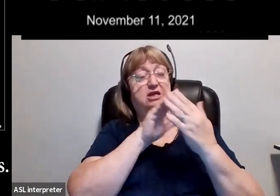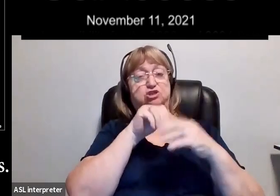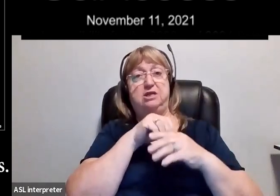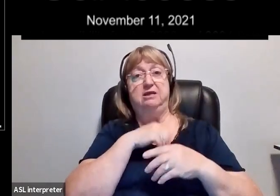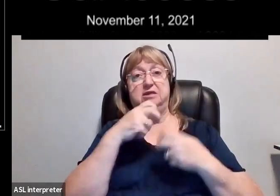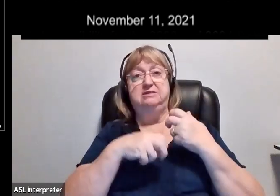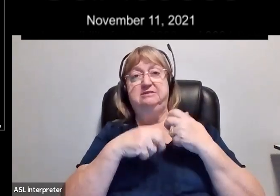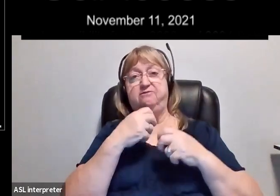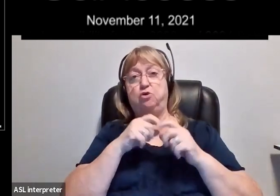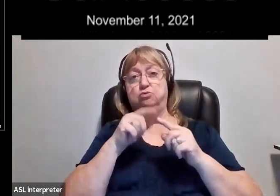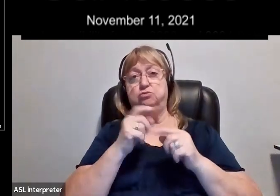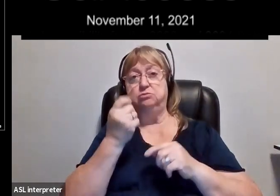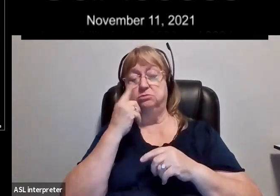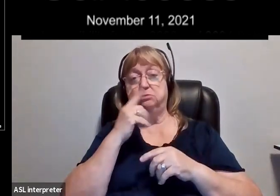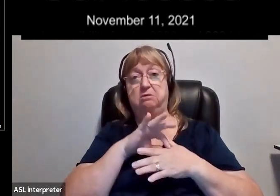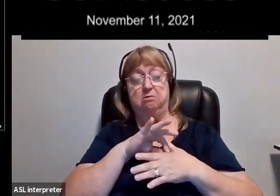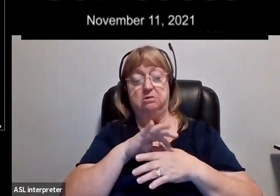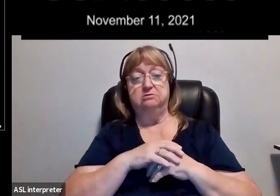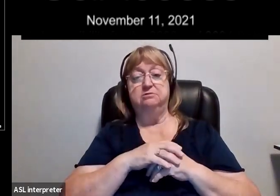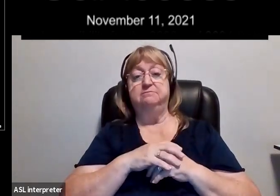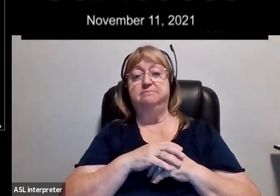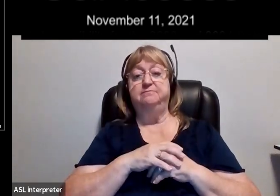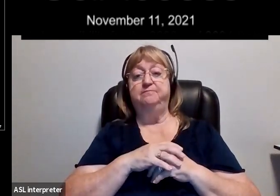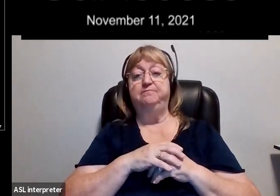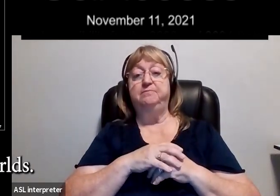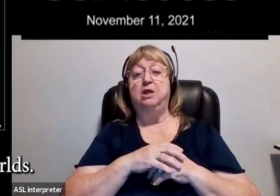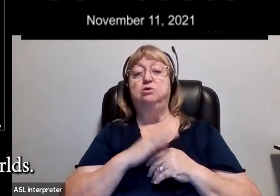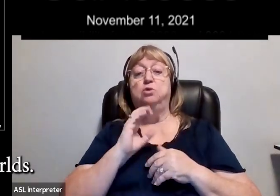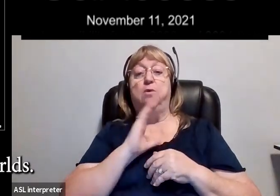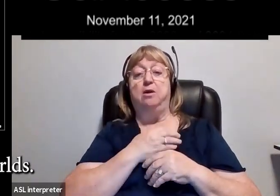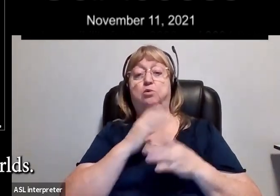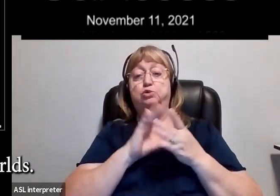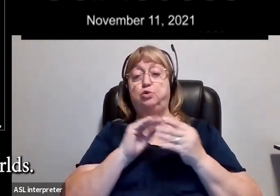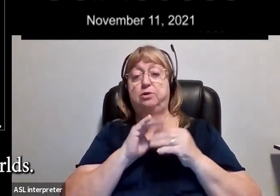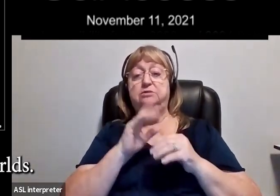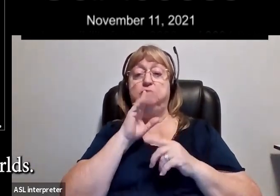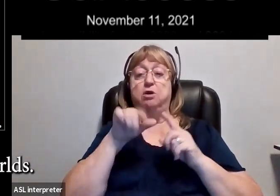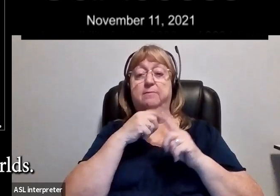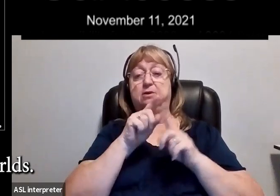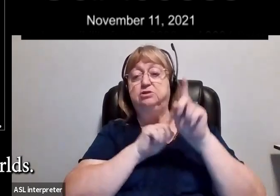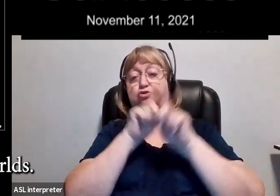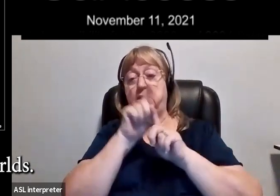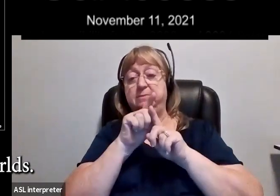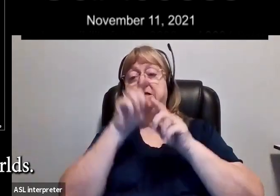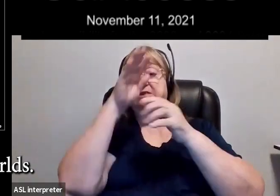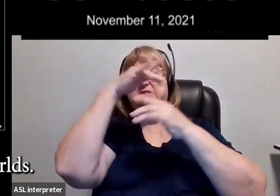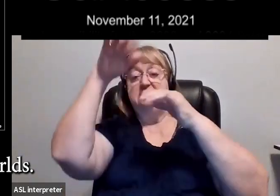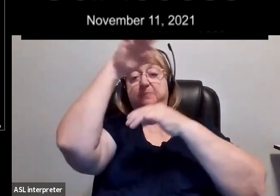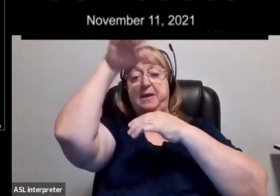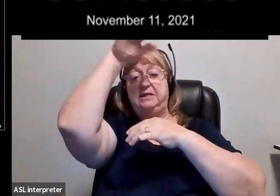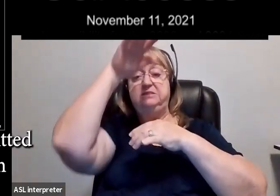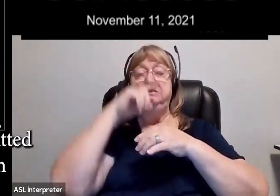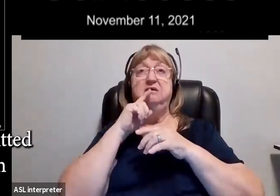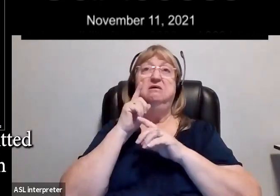delicate contexts. Thus, our stories that speak of astronomy, space, and distant and different